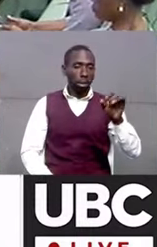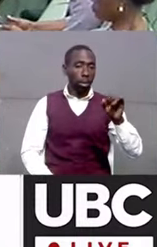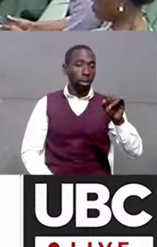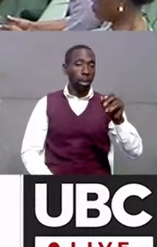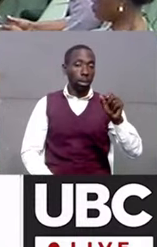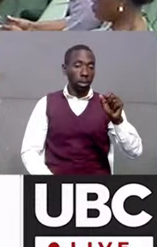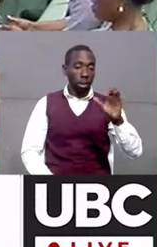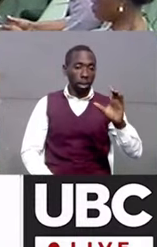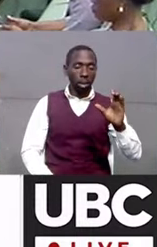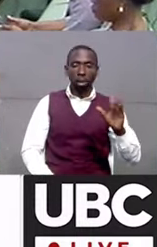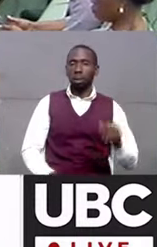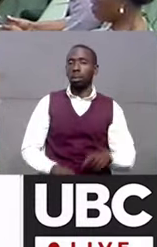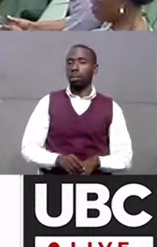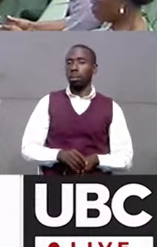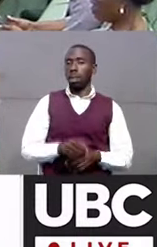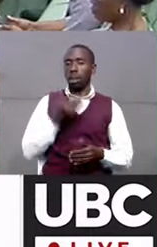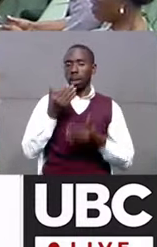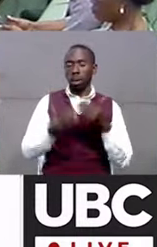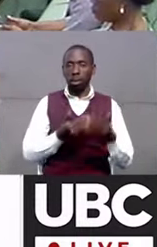Isaiah, thank you.